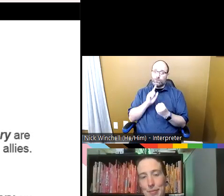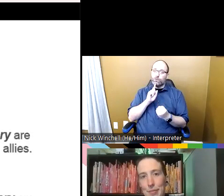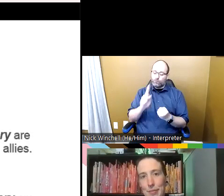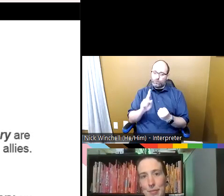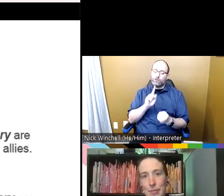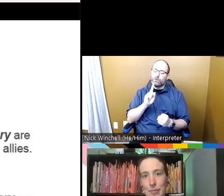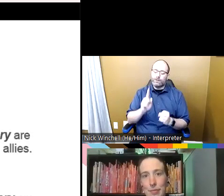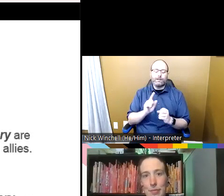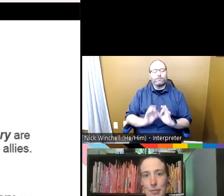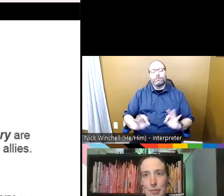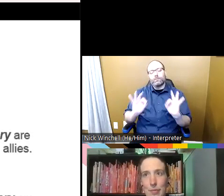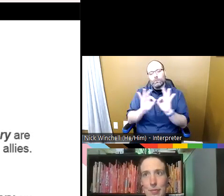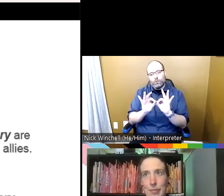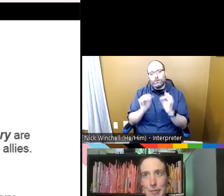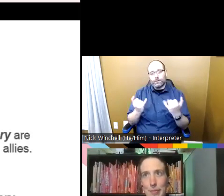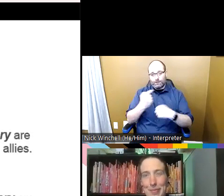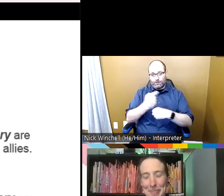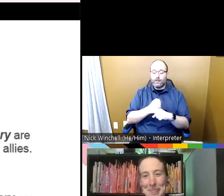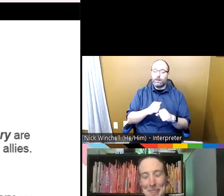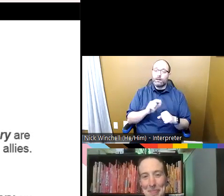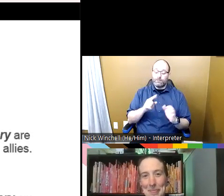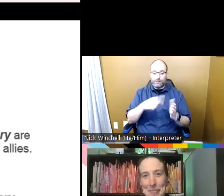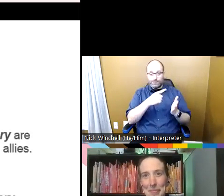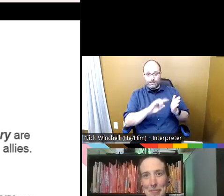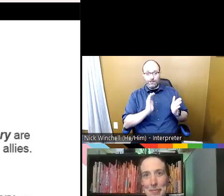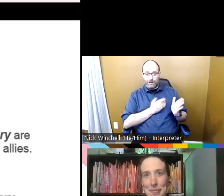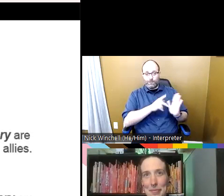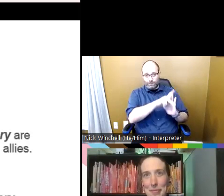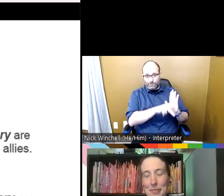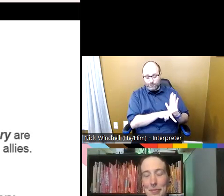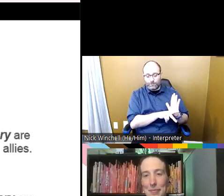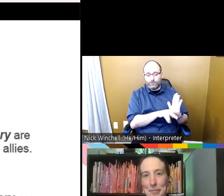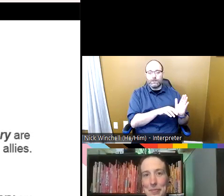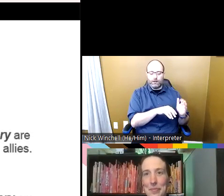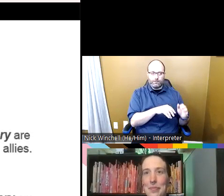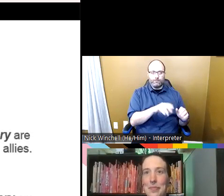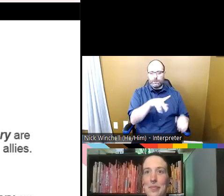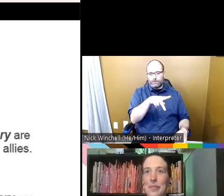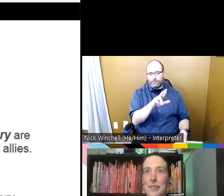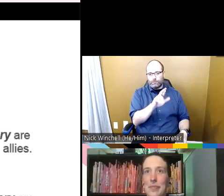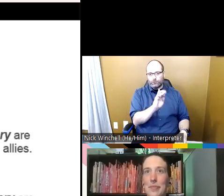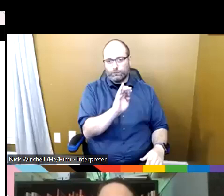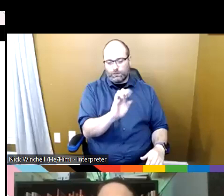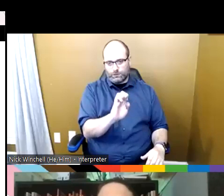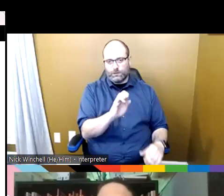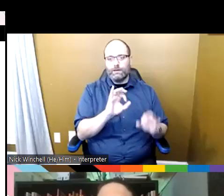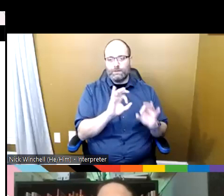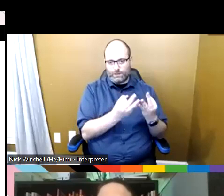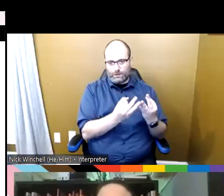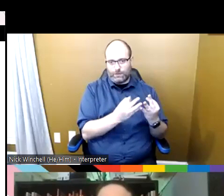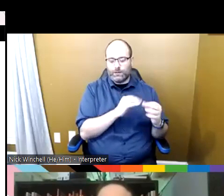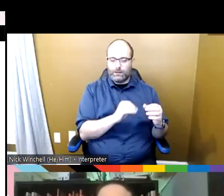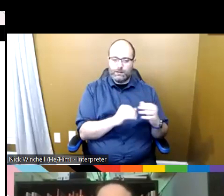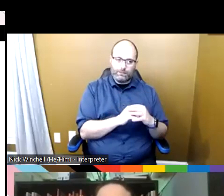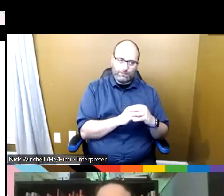extremely important for us. So please check out our principles of recovery and resilience. And in addition to the principles, next